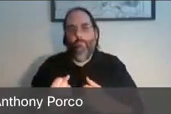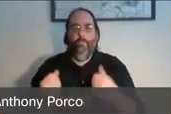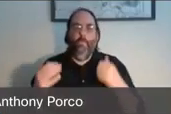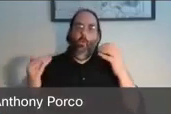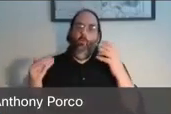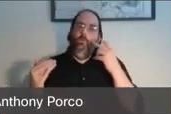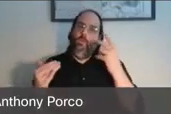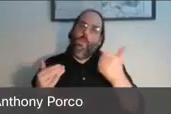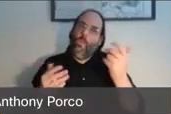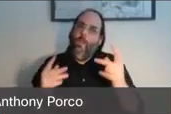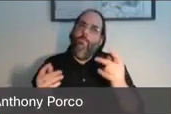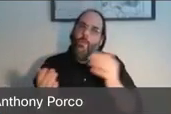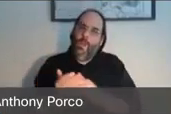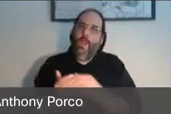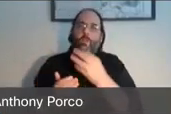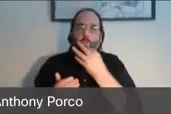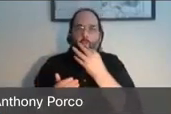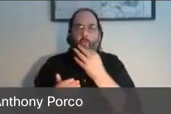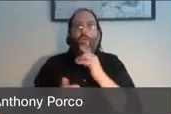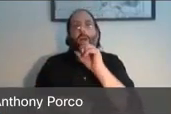again at the job site.